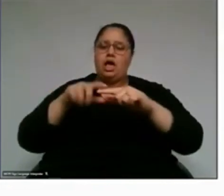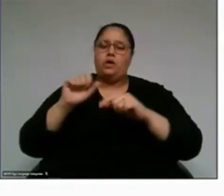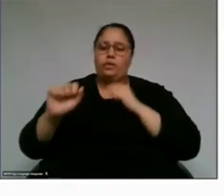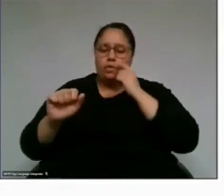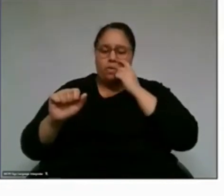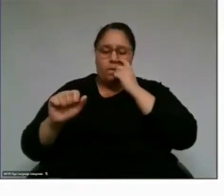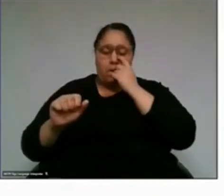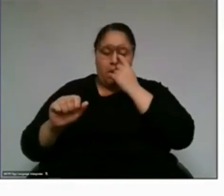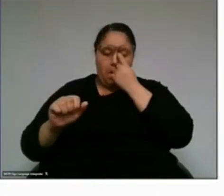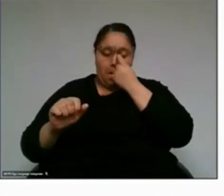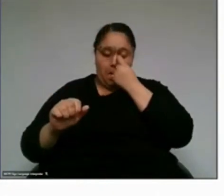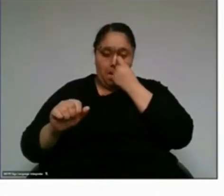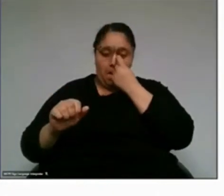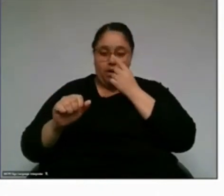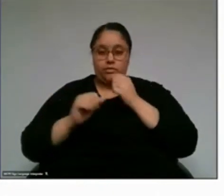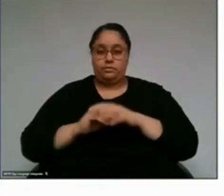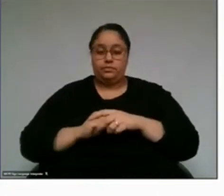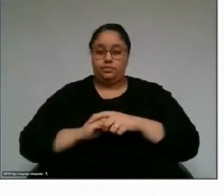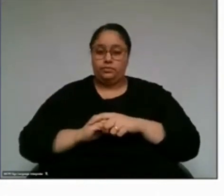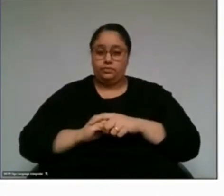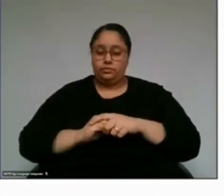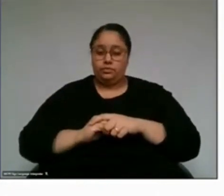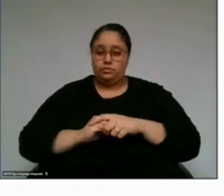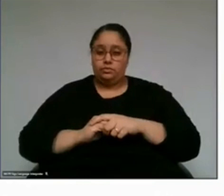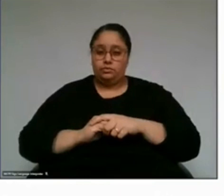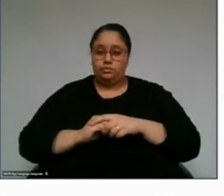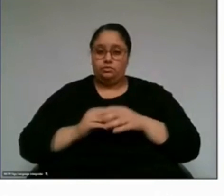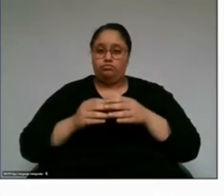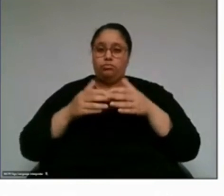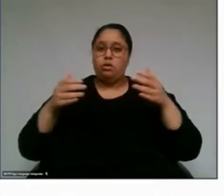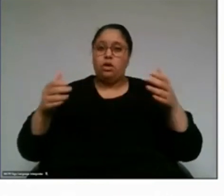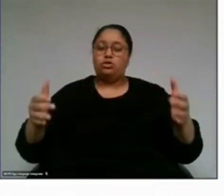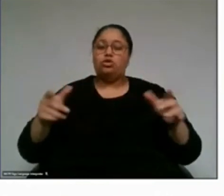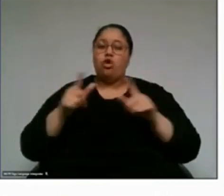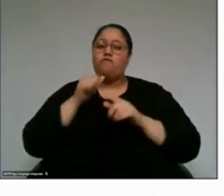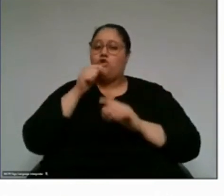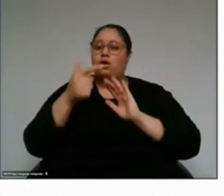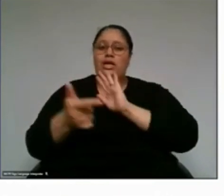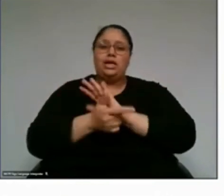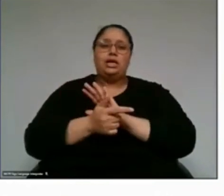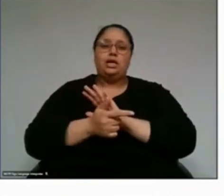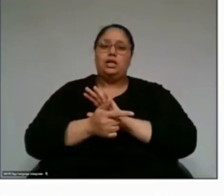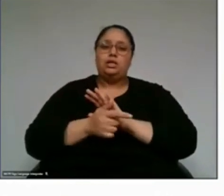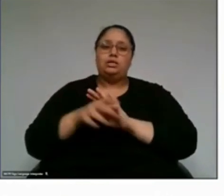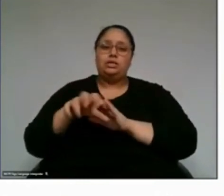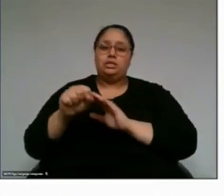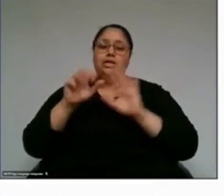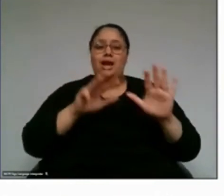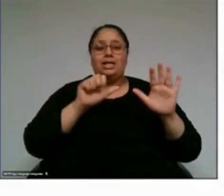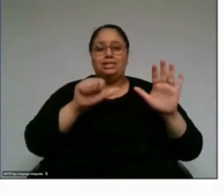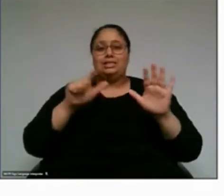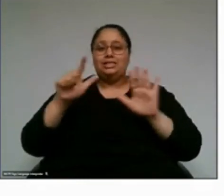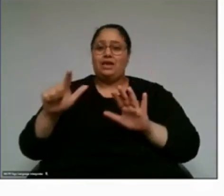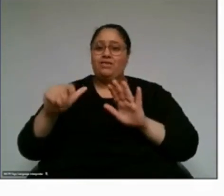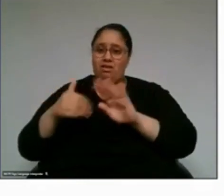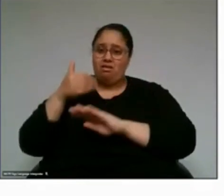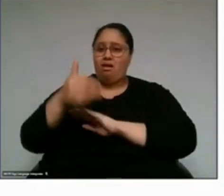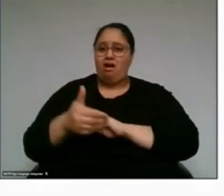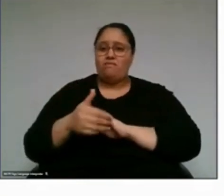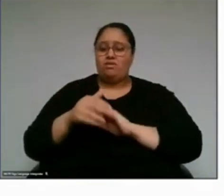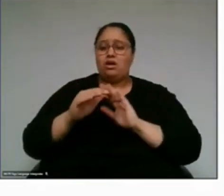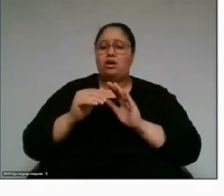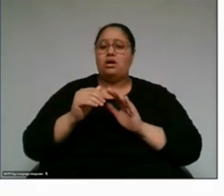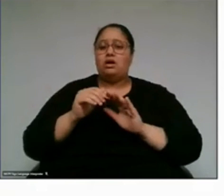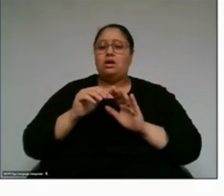expansion of illegal settlements. Yes, 1967, post-67 occupation is considered illegal. Read the